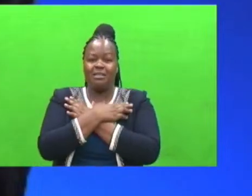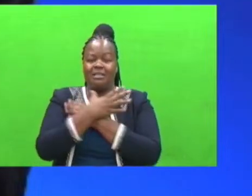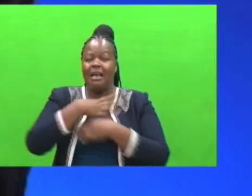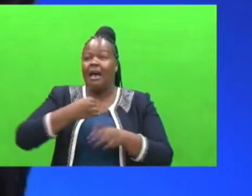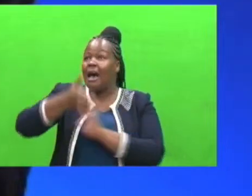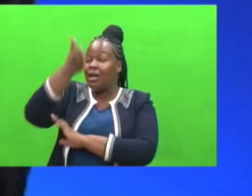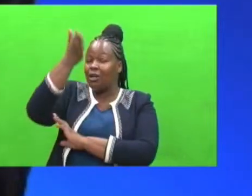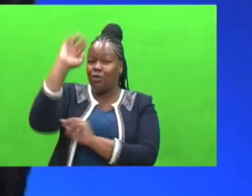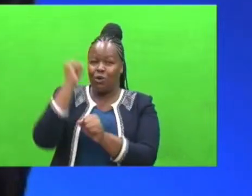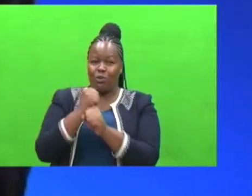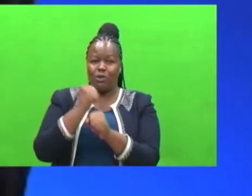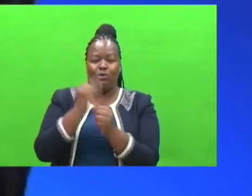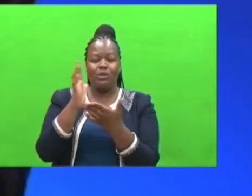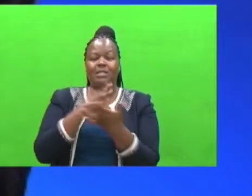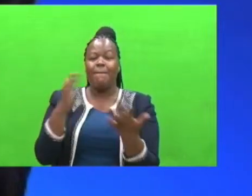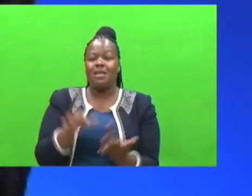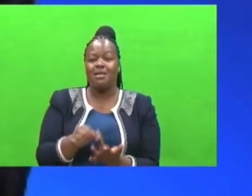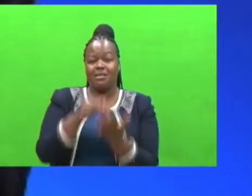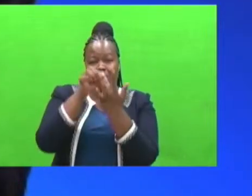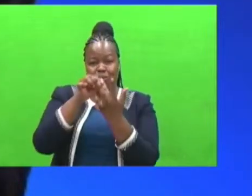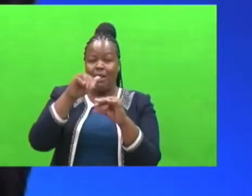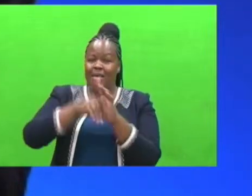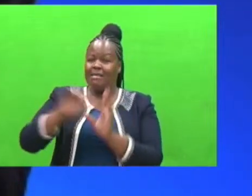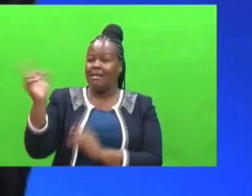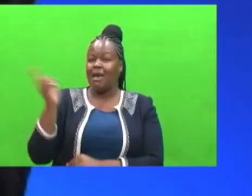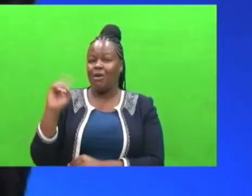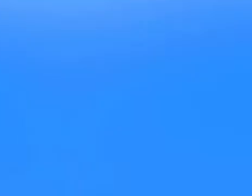God will do something special in Nairobi.